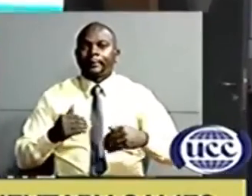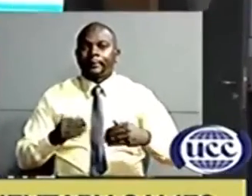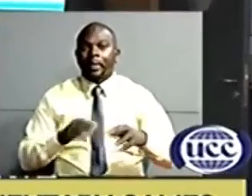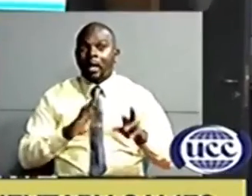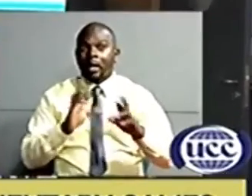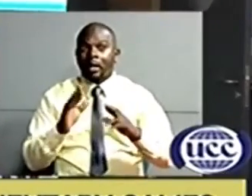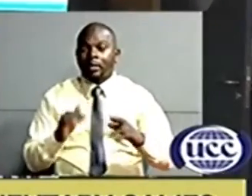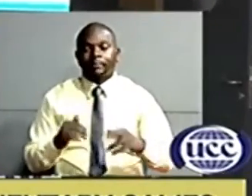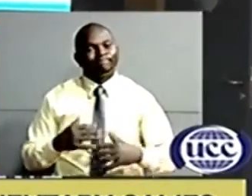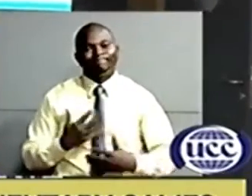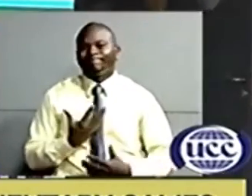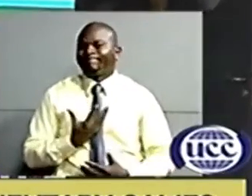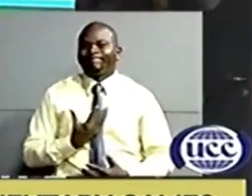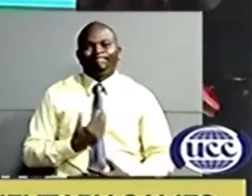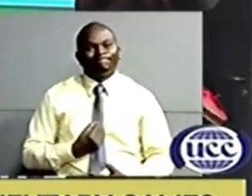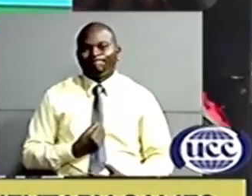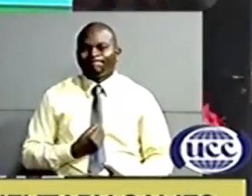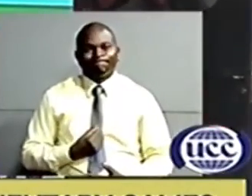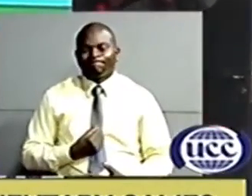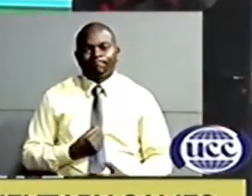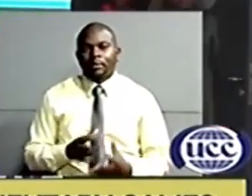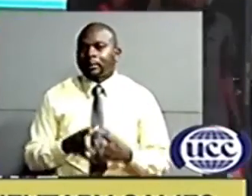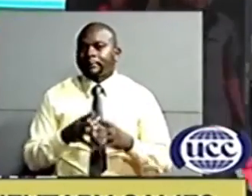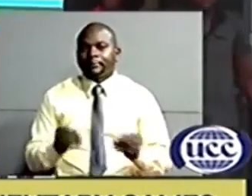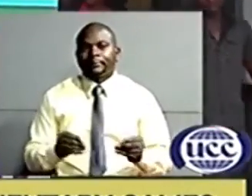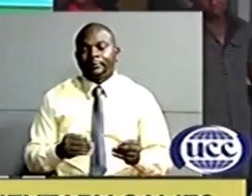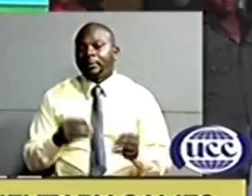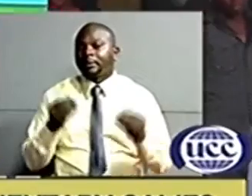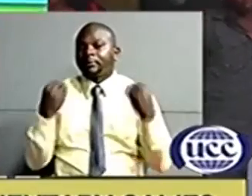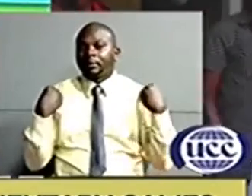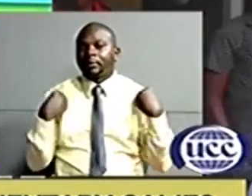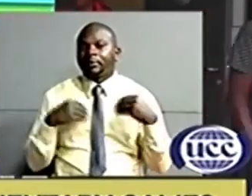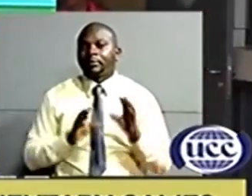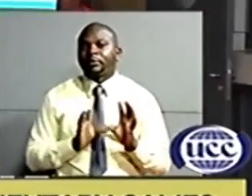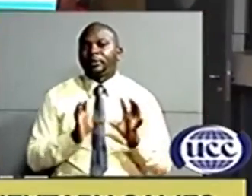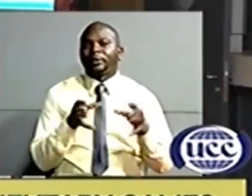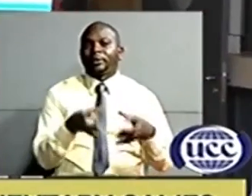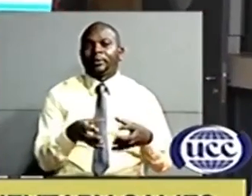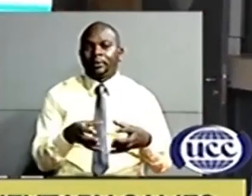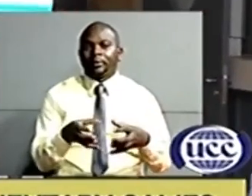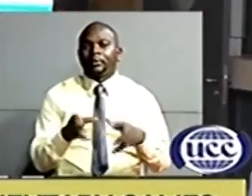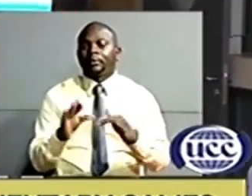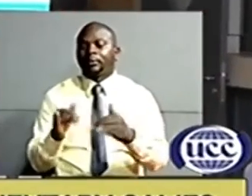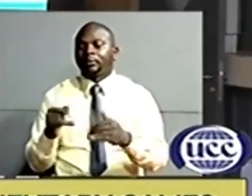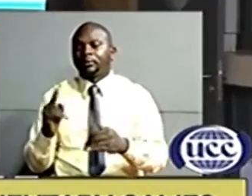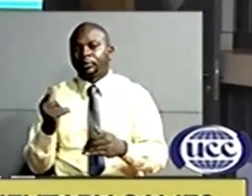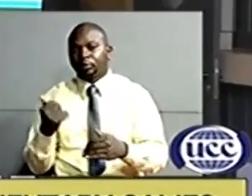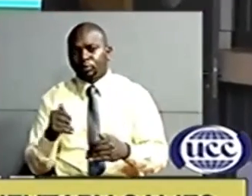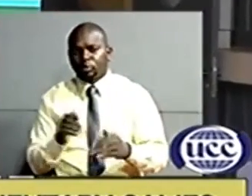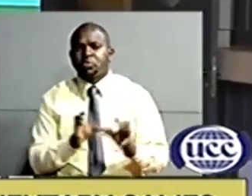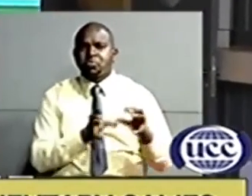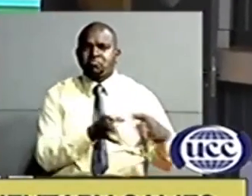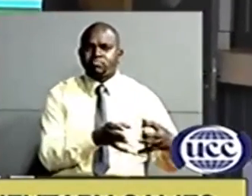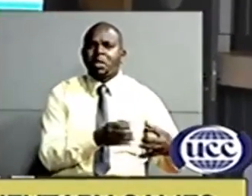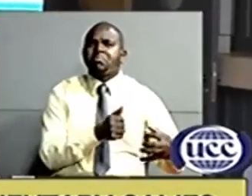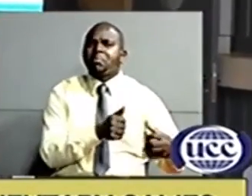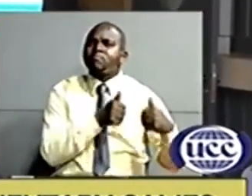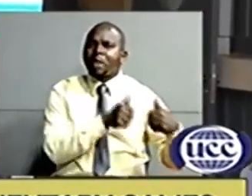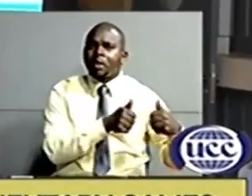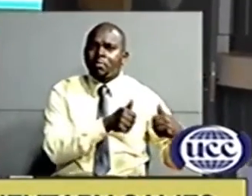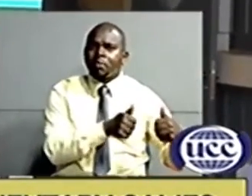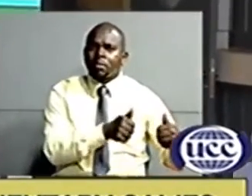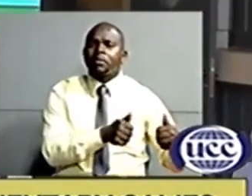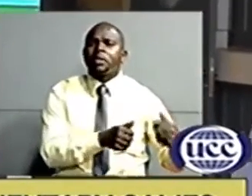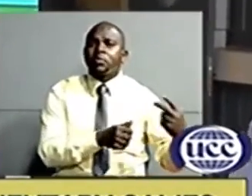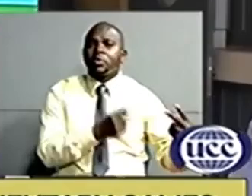It's unfortunate we lost the game in the last set. We took the first two sets well, with a 25